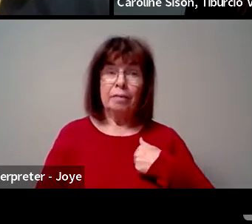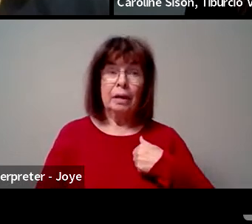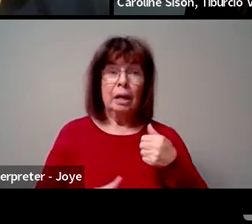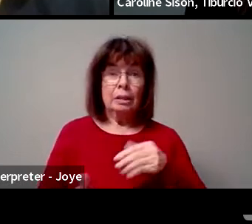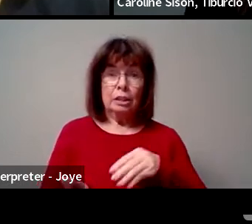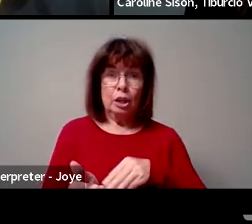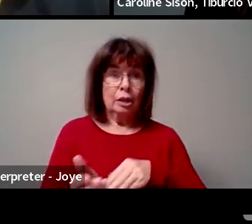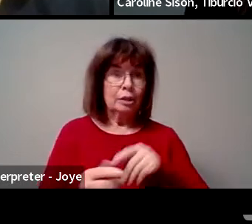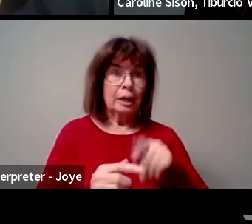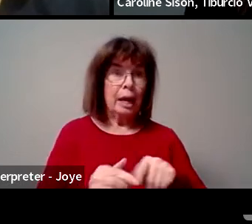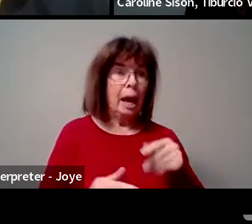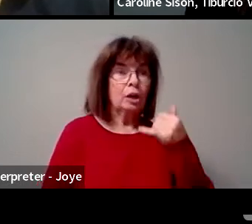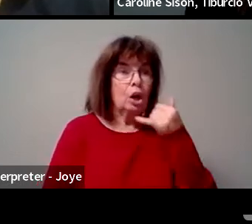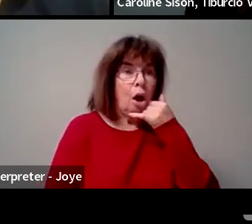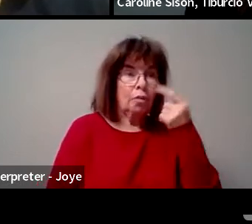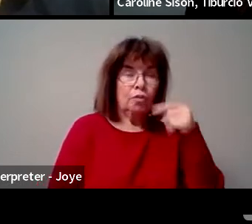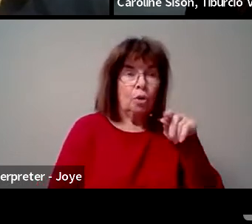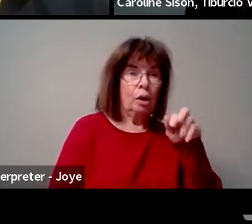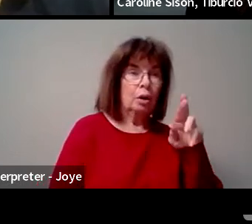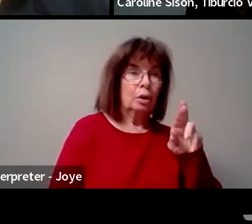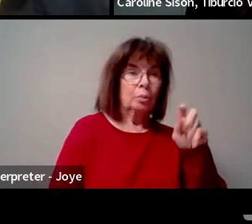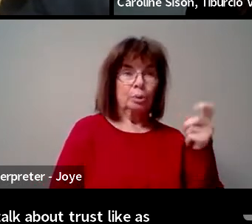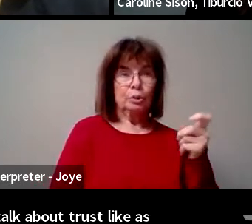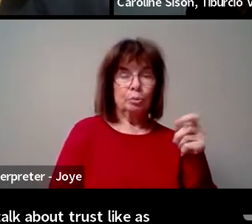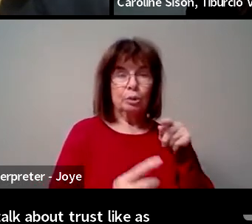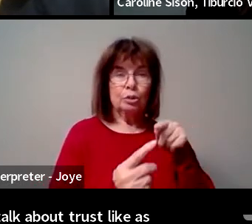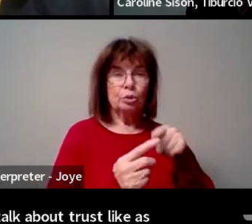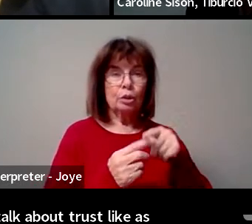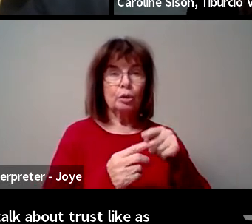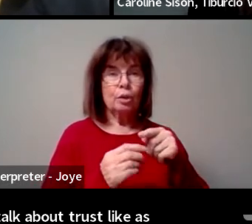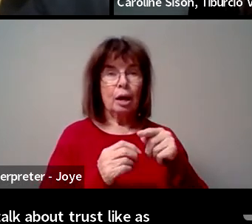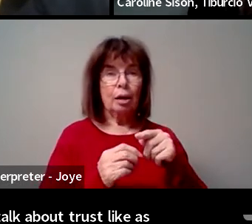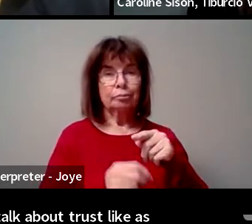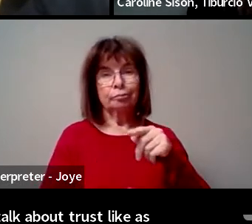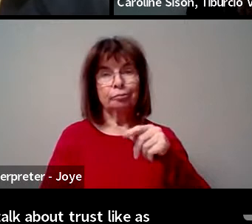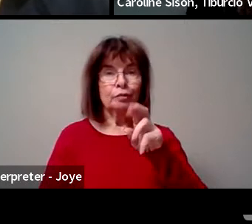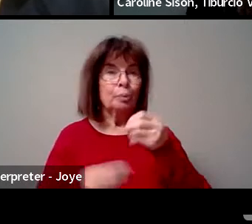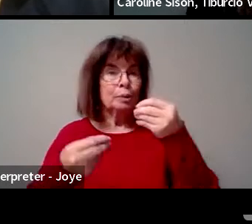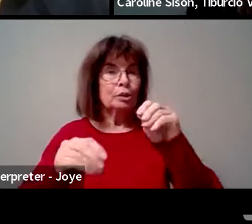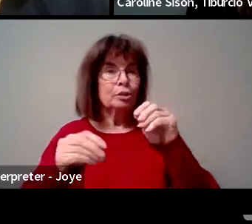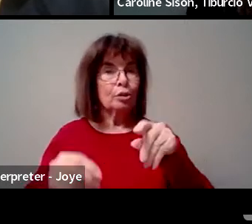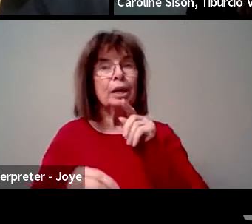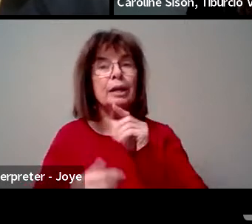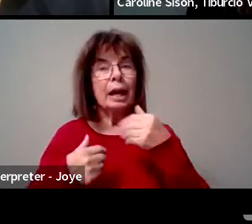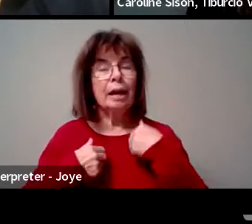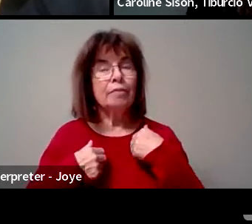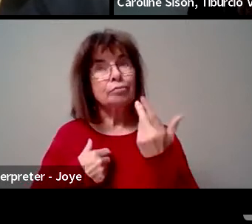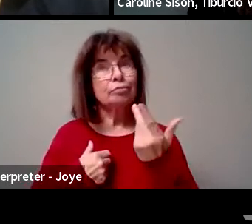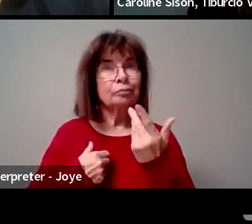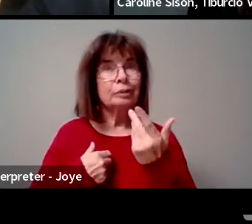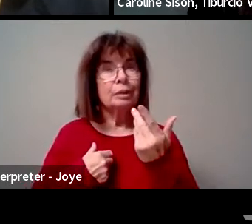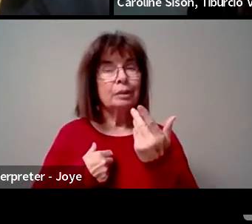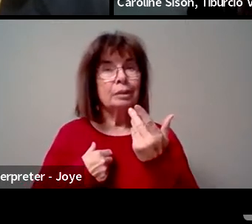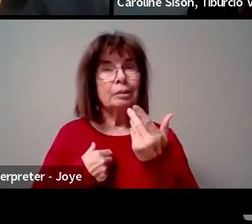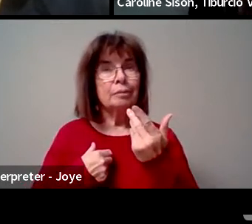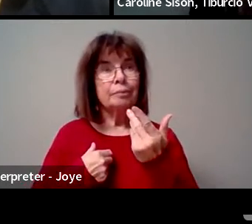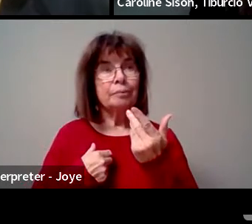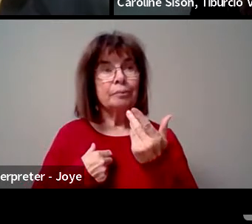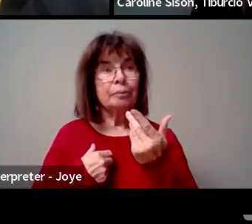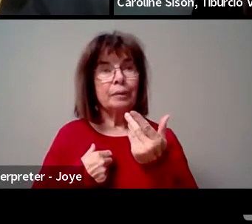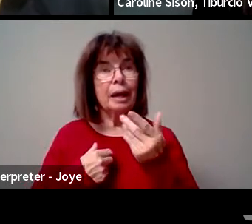a prescription to the commercial pharmacies that have really gotten a lot of, given the weight